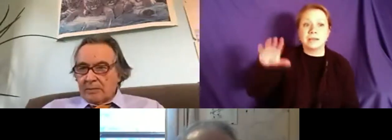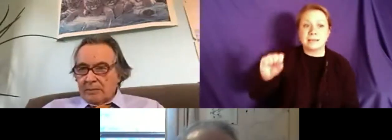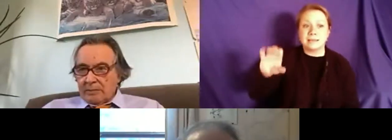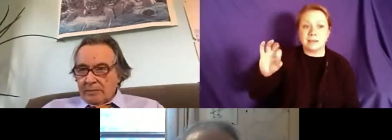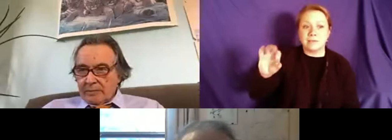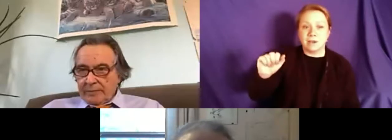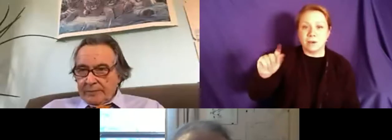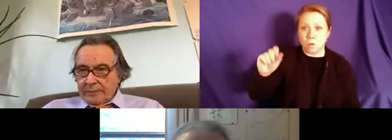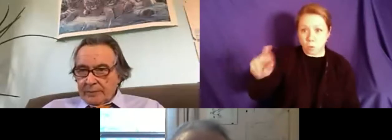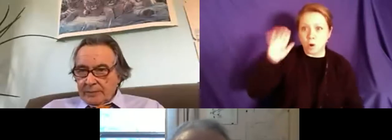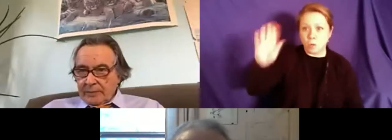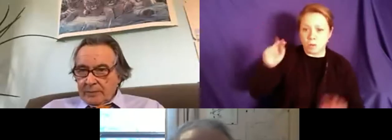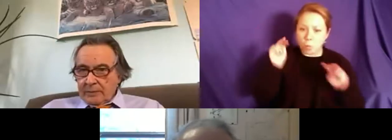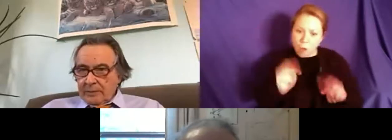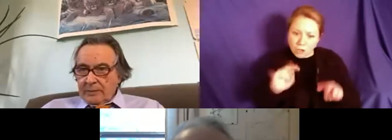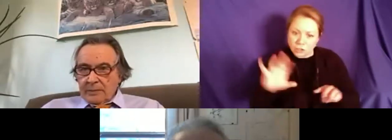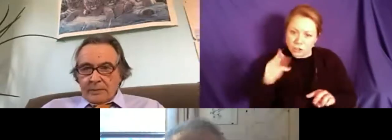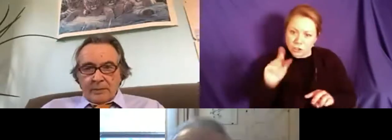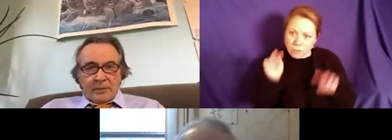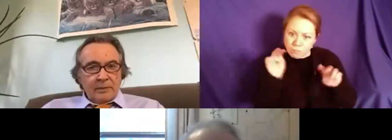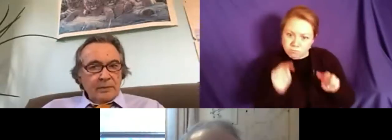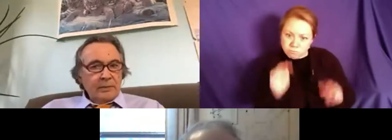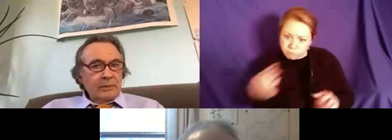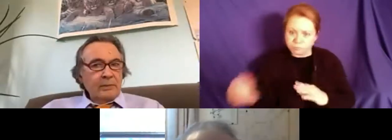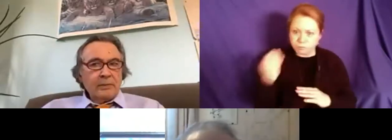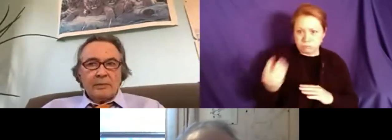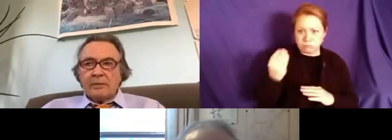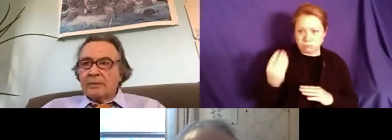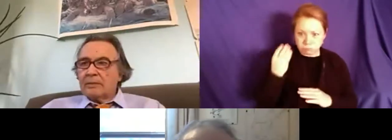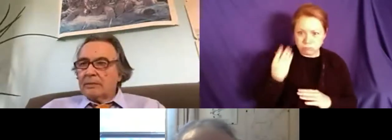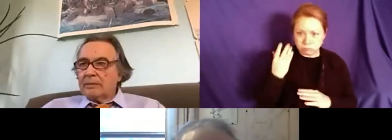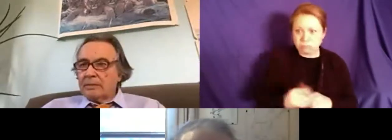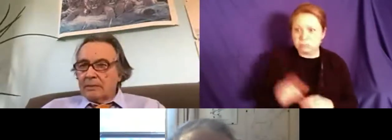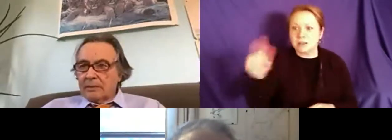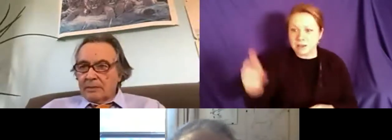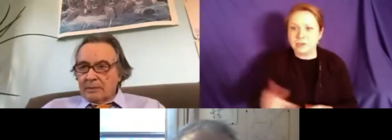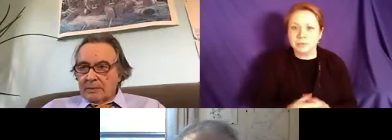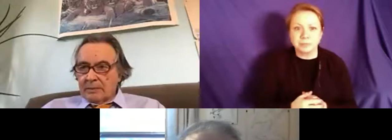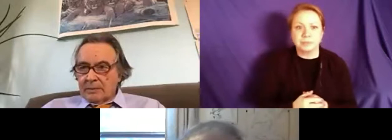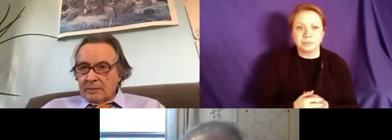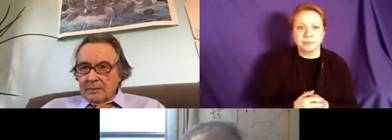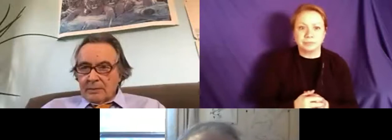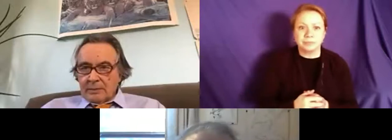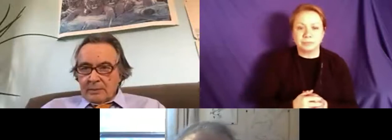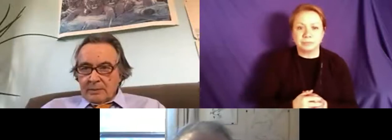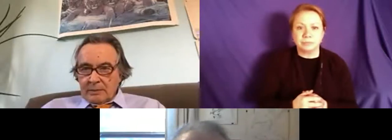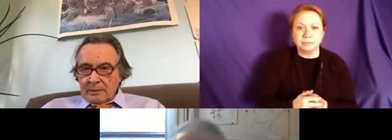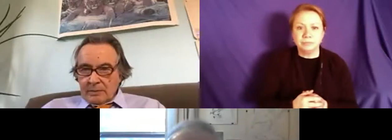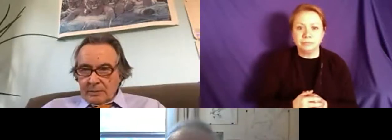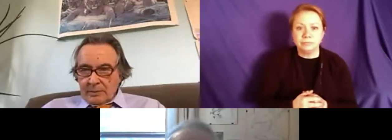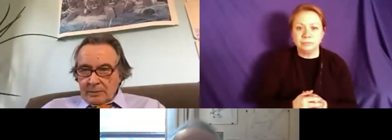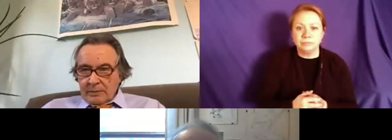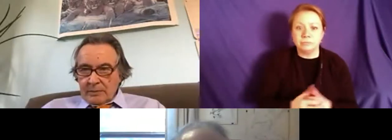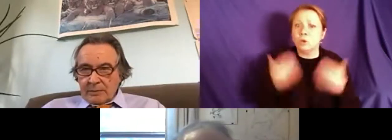with questions that may come in when we get to that time in the program. So put